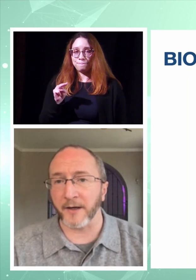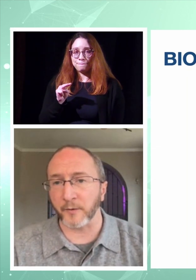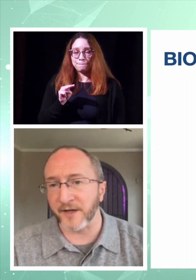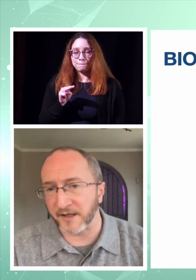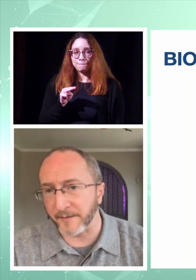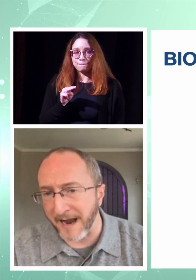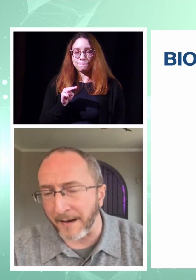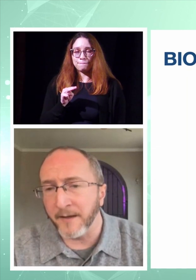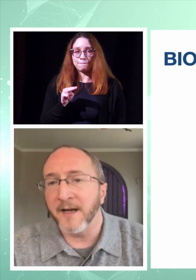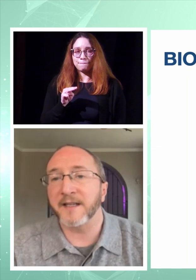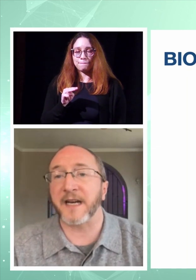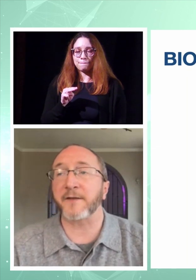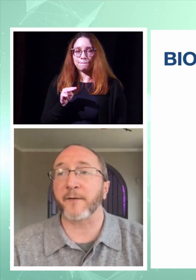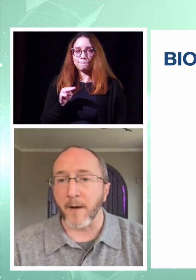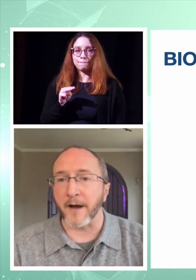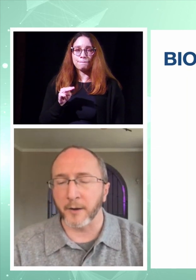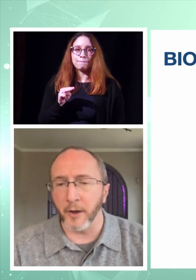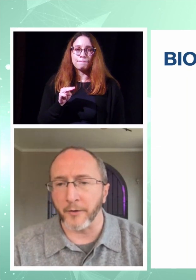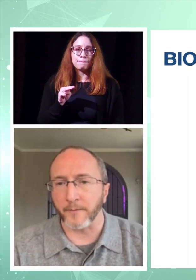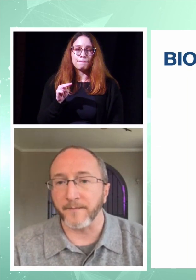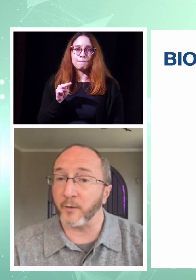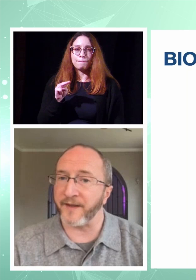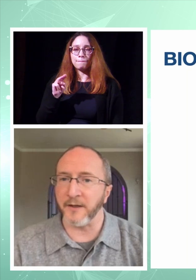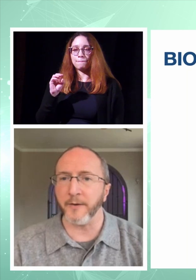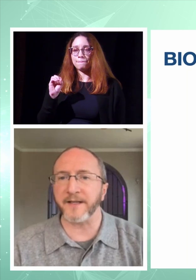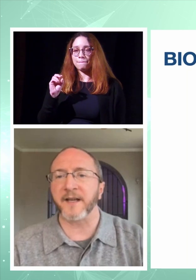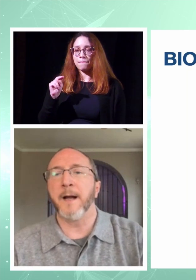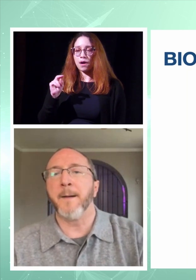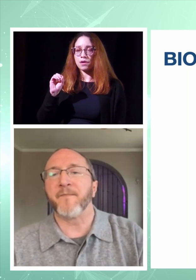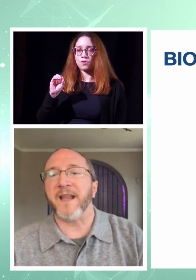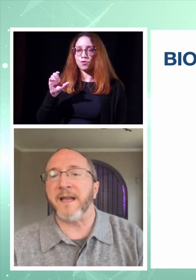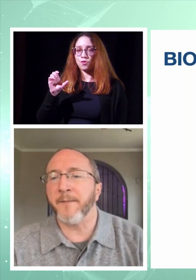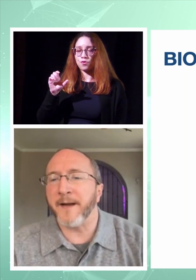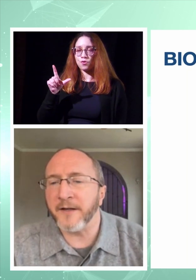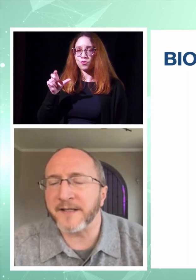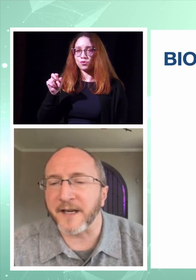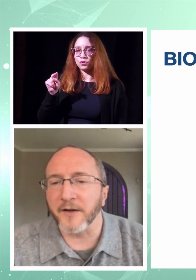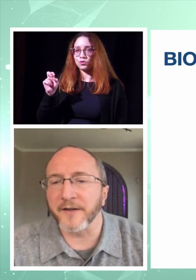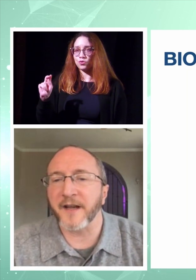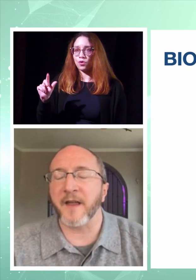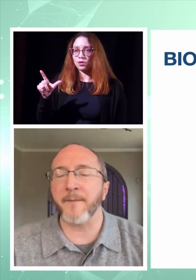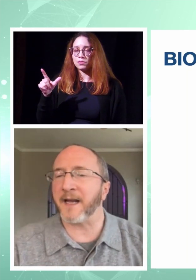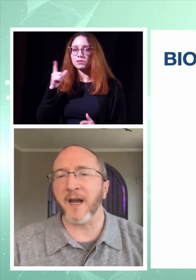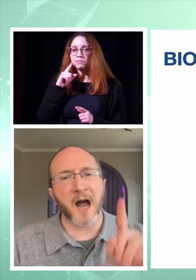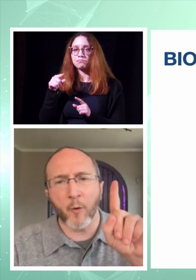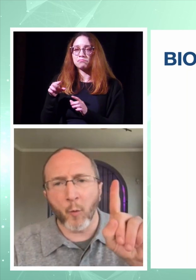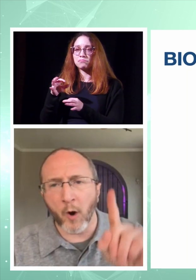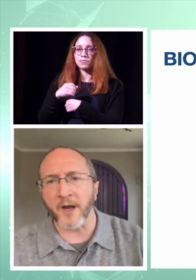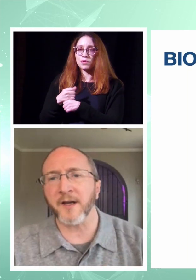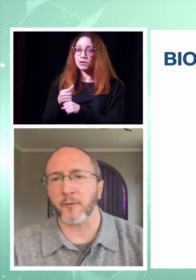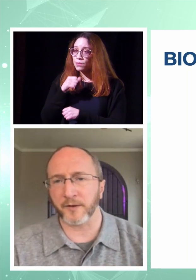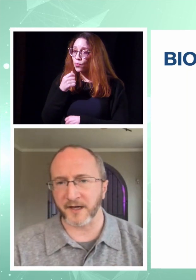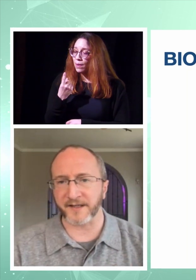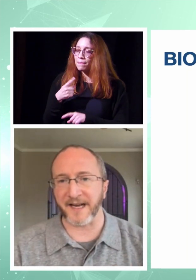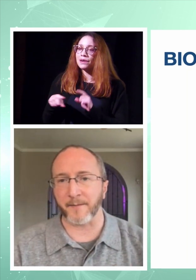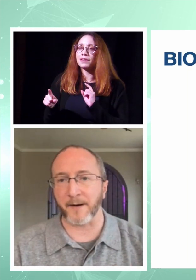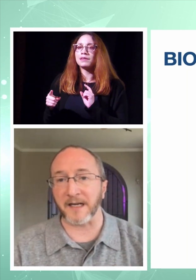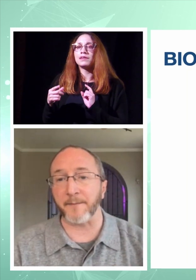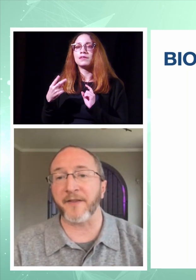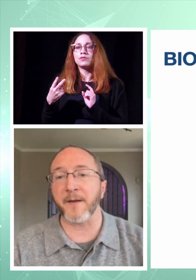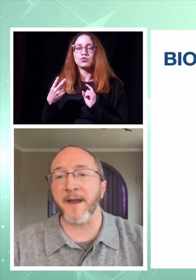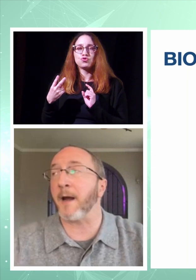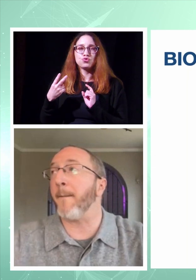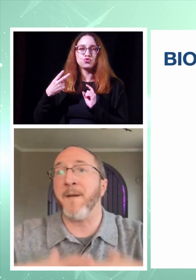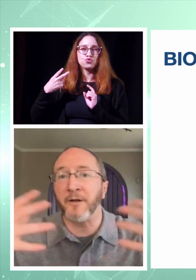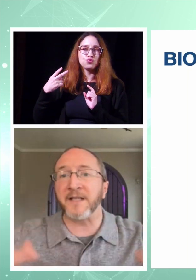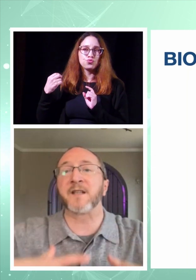see there in rituximab stands for monoclonal. So what they do is in mammalian cells, they make not one Rituxan antibody,